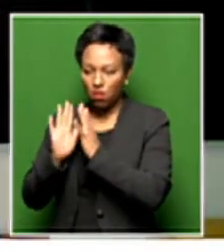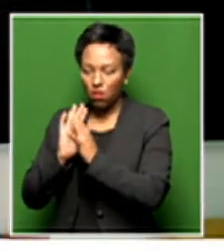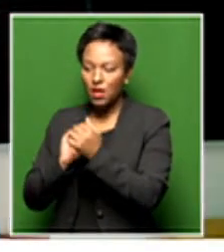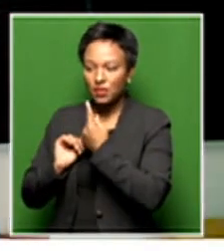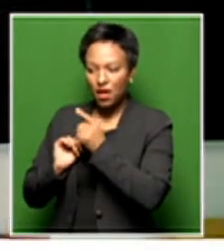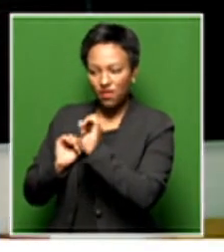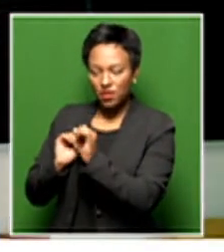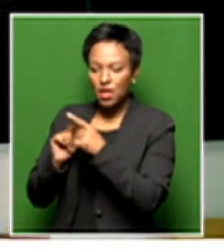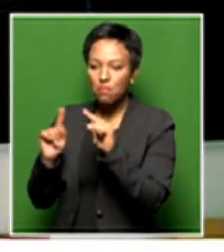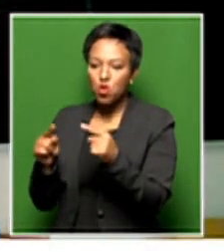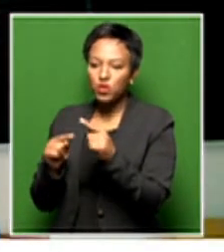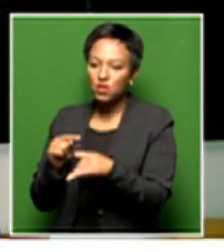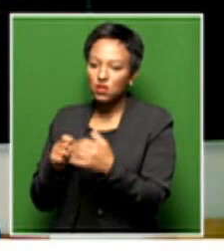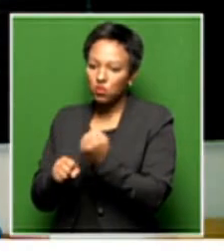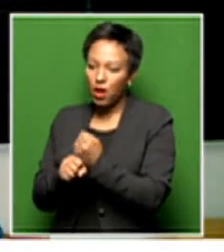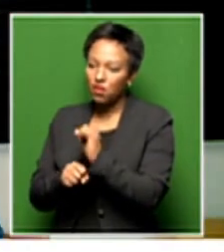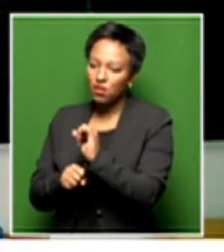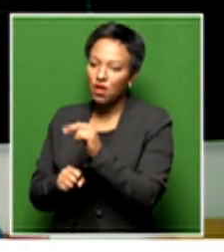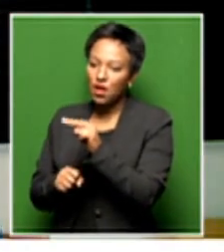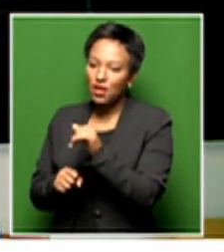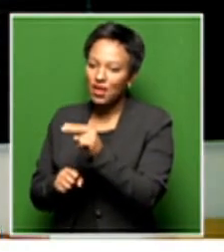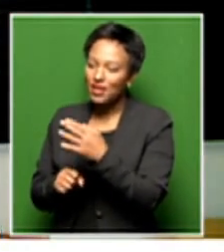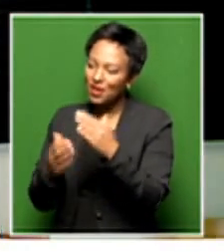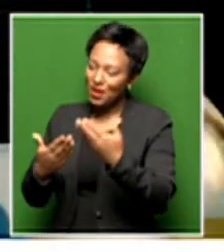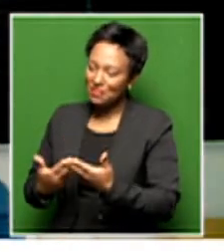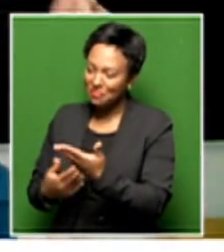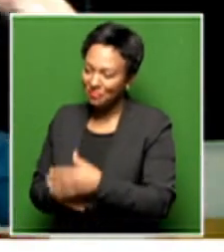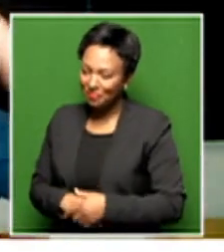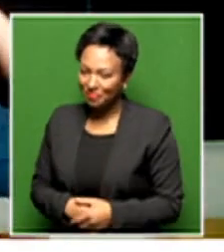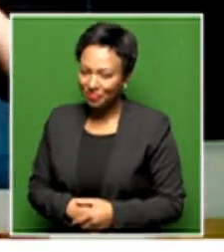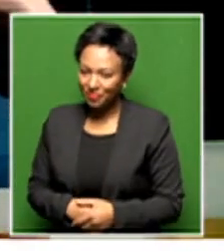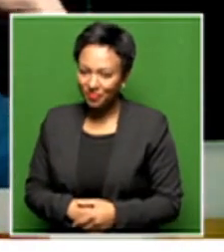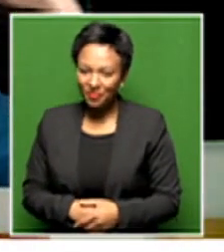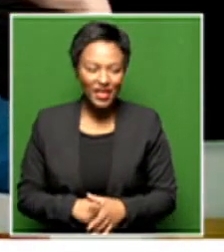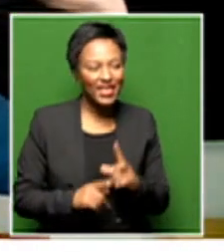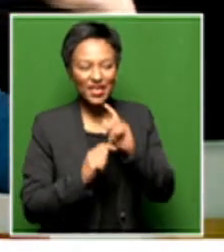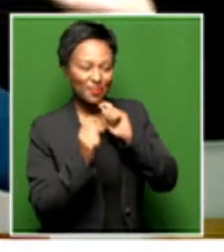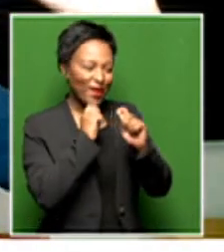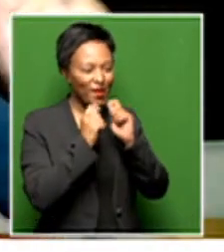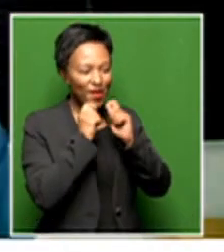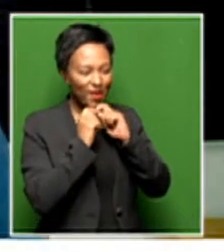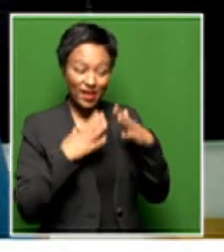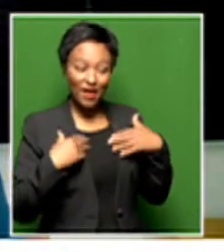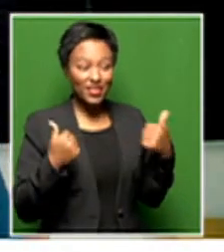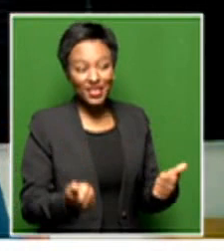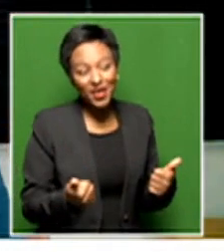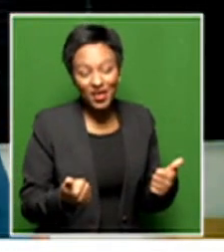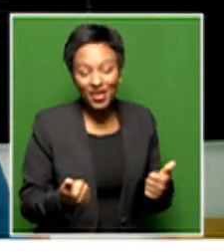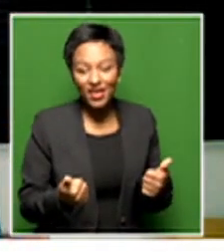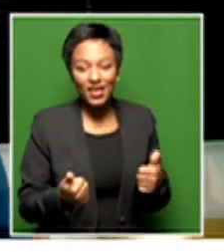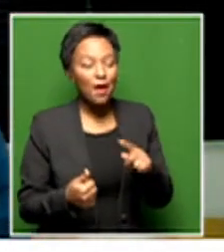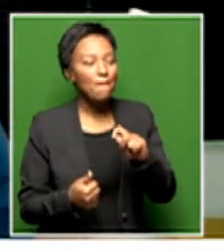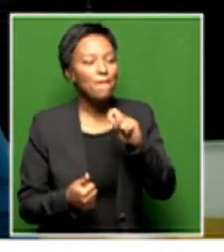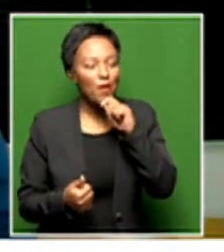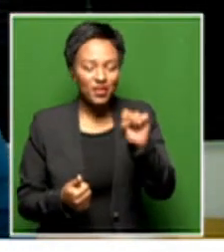herself and her music career. Nini, a very good morning to you. Thanks for joining us. Welcome. Good morning. How are you doing?